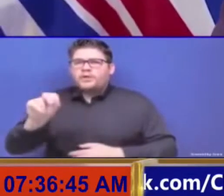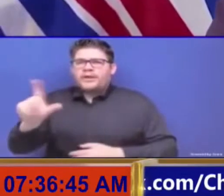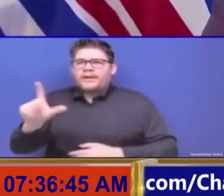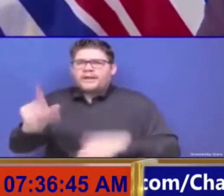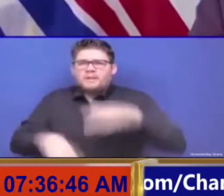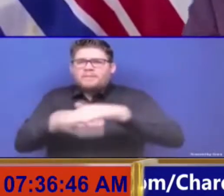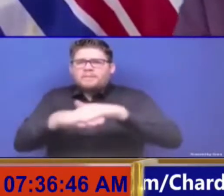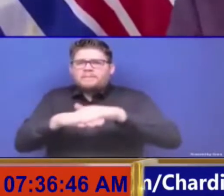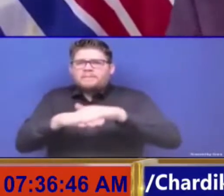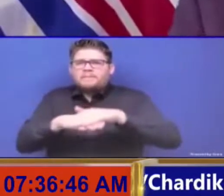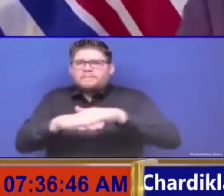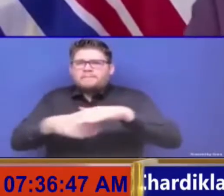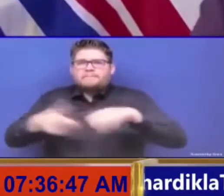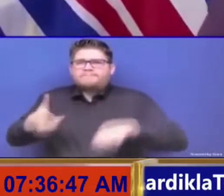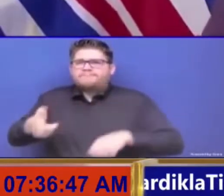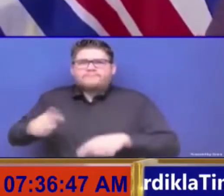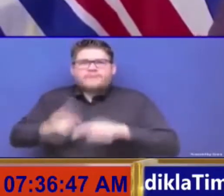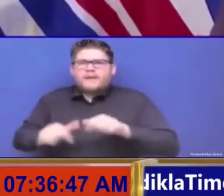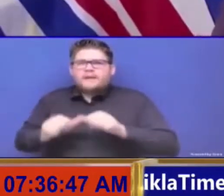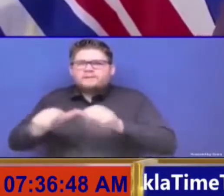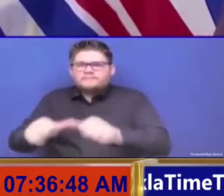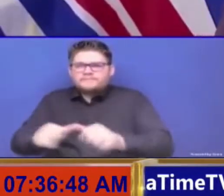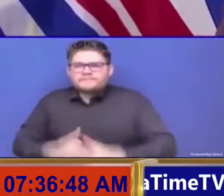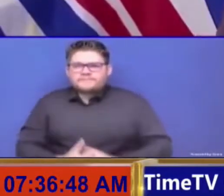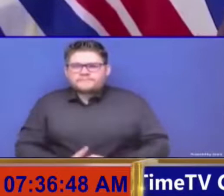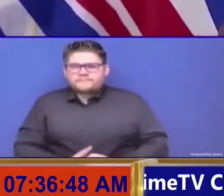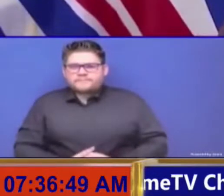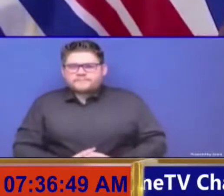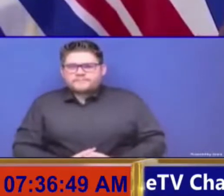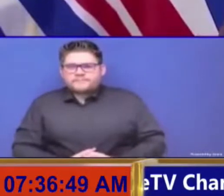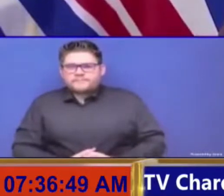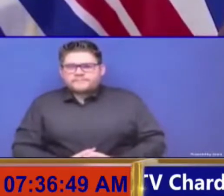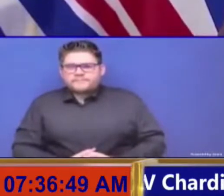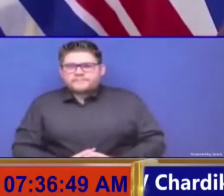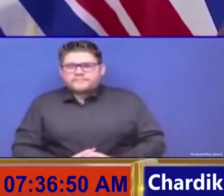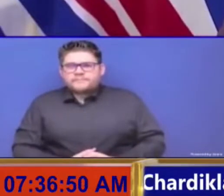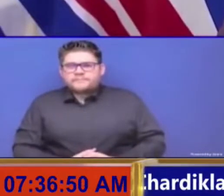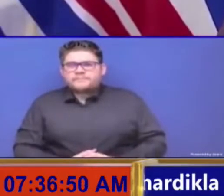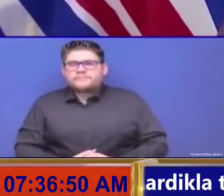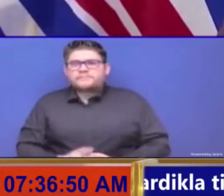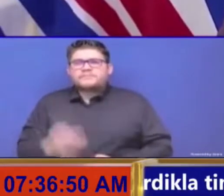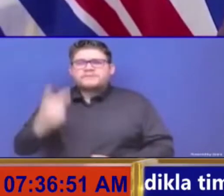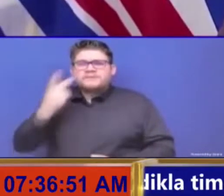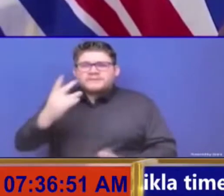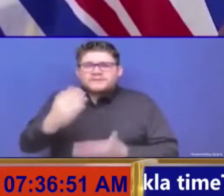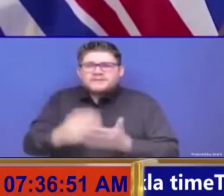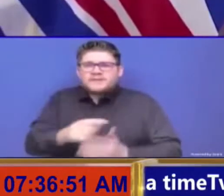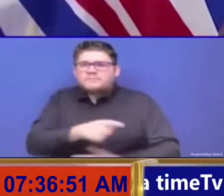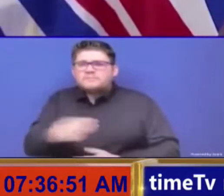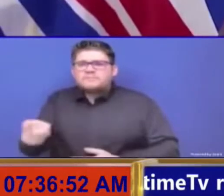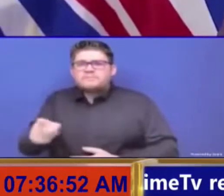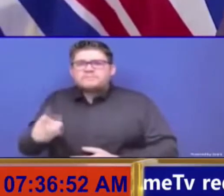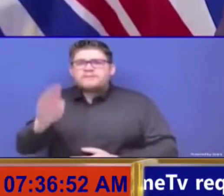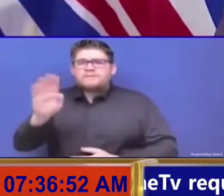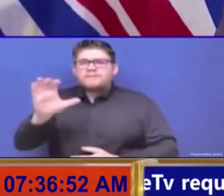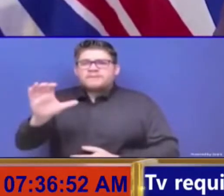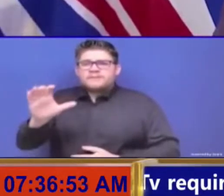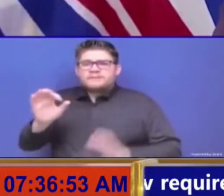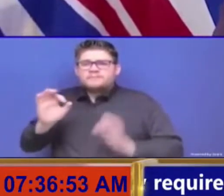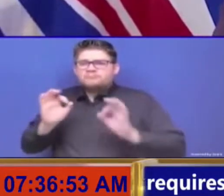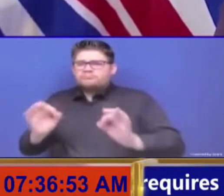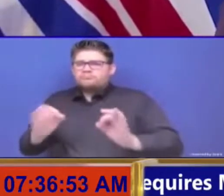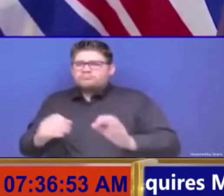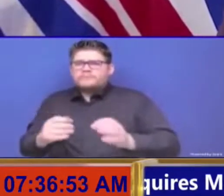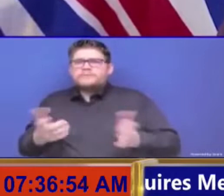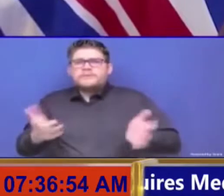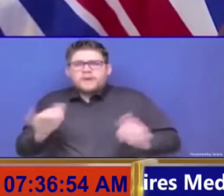of gas. We've also seen British Columbians act calmly and rationally at the pumps, taking